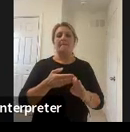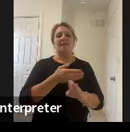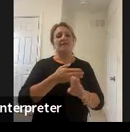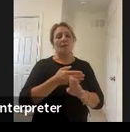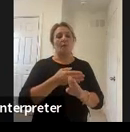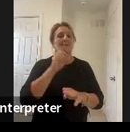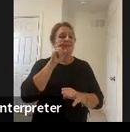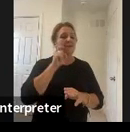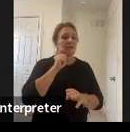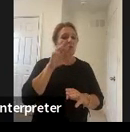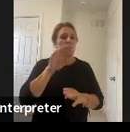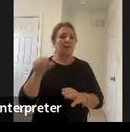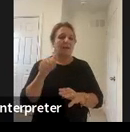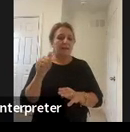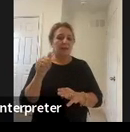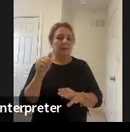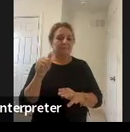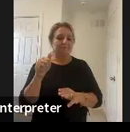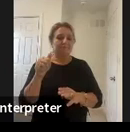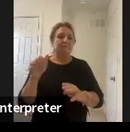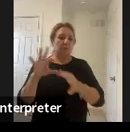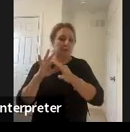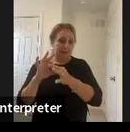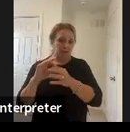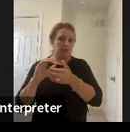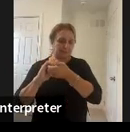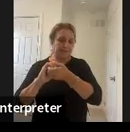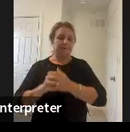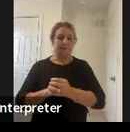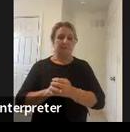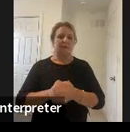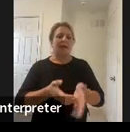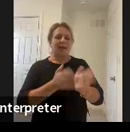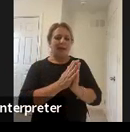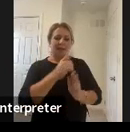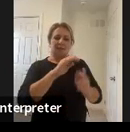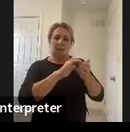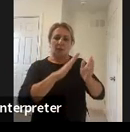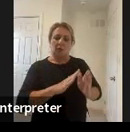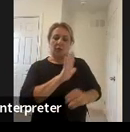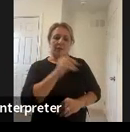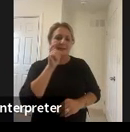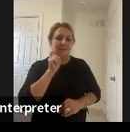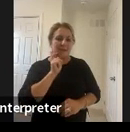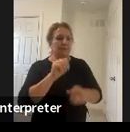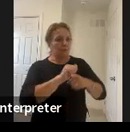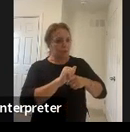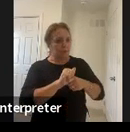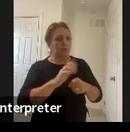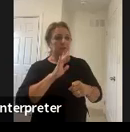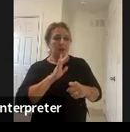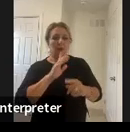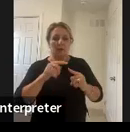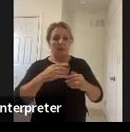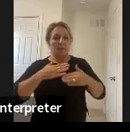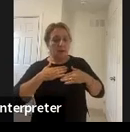other intimate encounters, ask your partners about their sex practices. Talk about yours. Discuss how